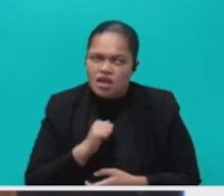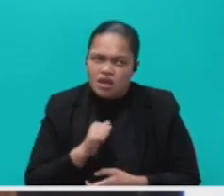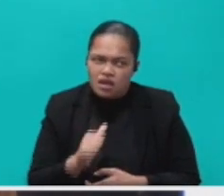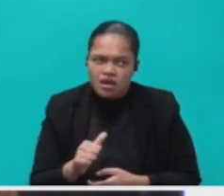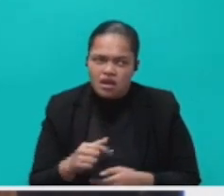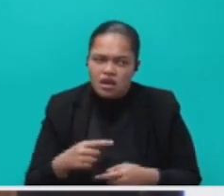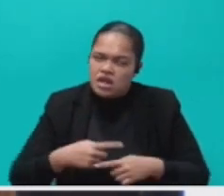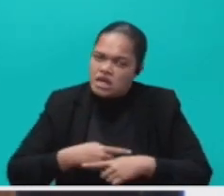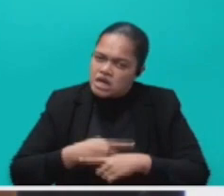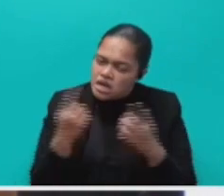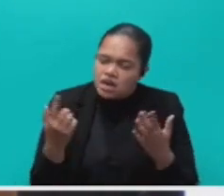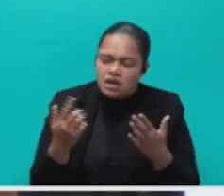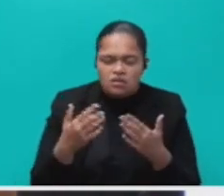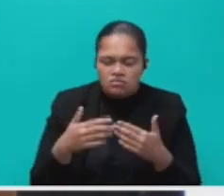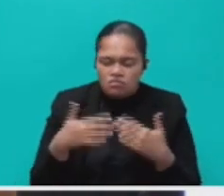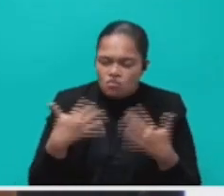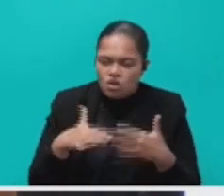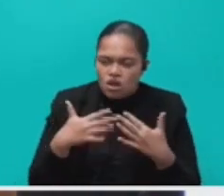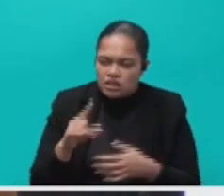grateful enough to see